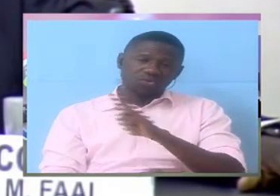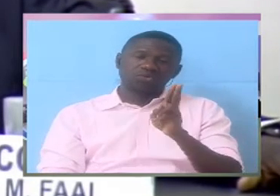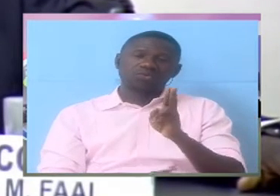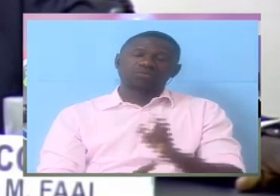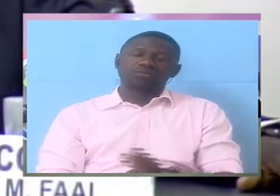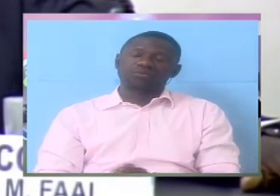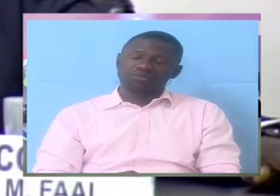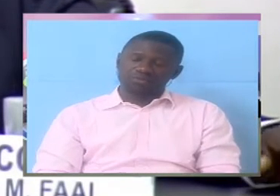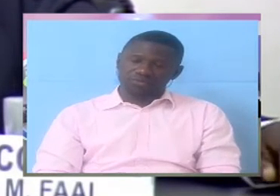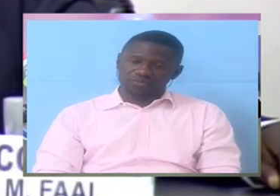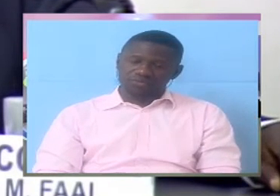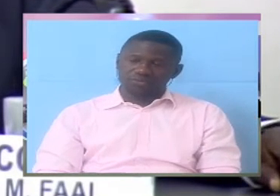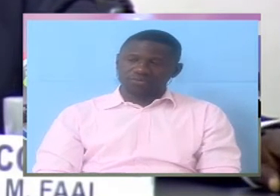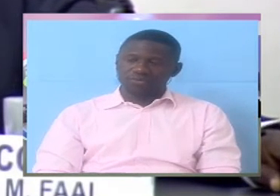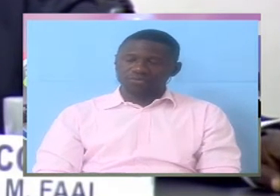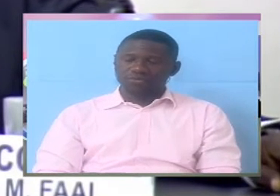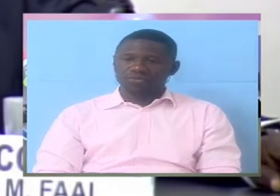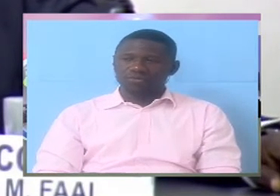commission. And